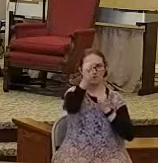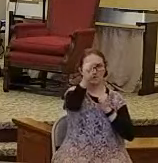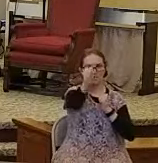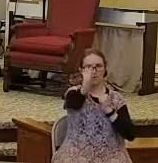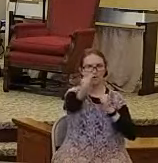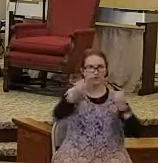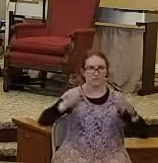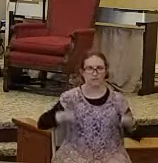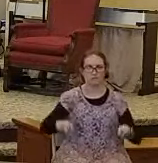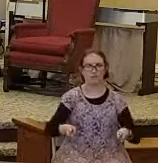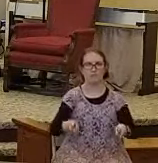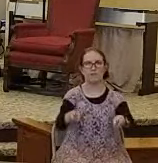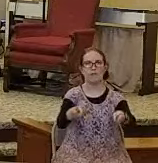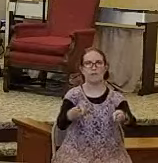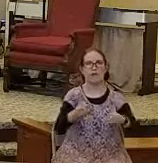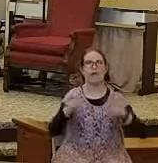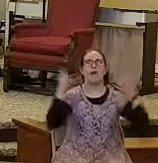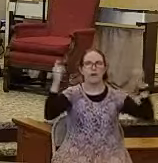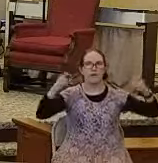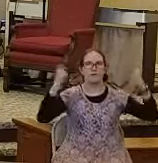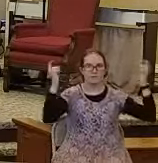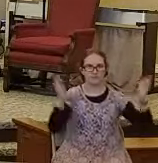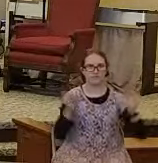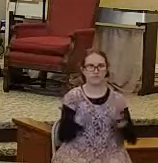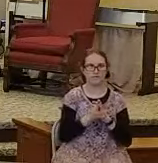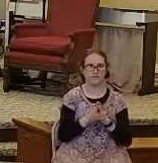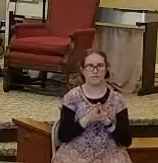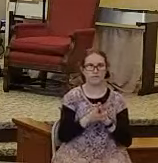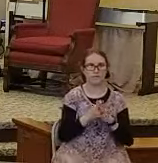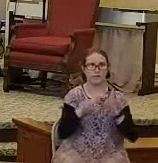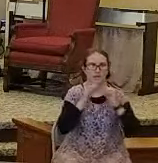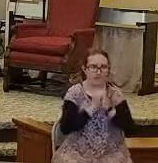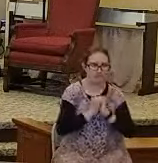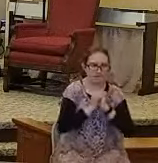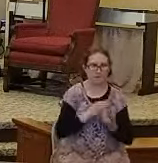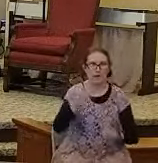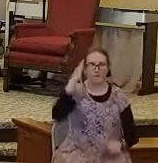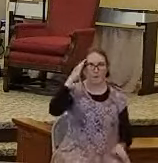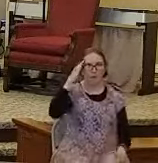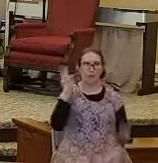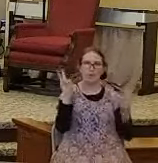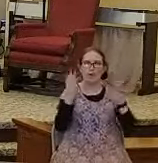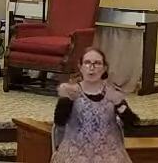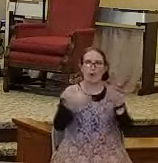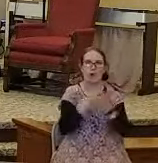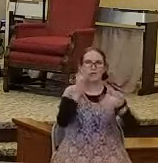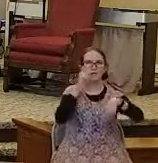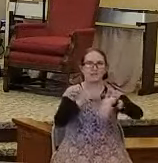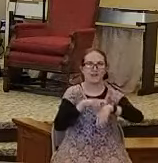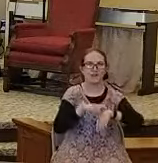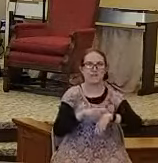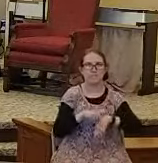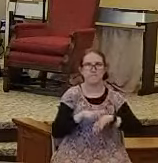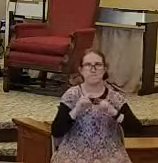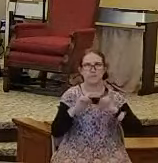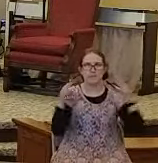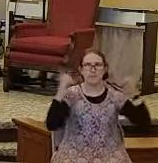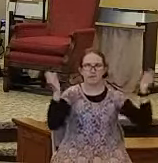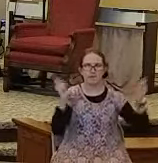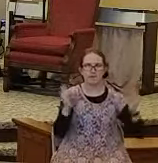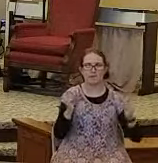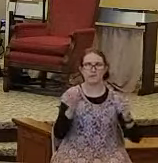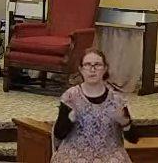shall direct thy paths." Hallelujah. Amen, amen. I know I quote it all the time. Amen, hallelujah.